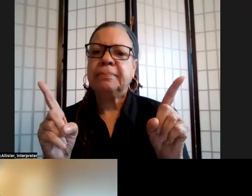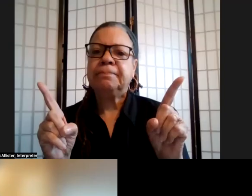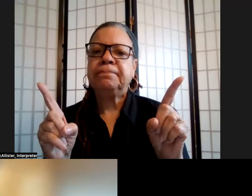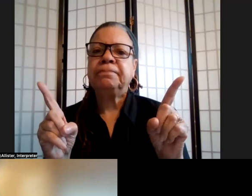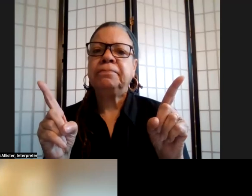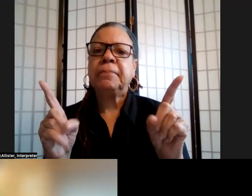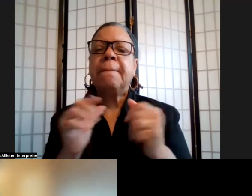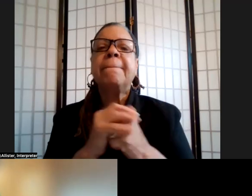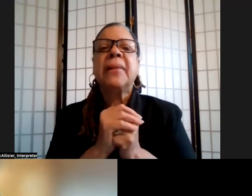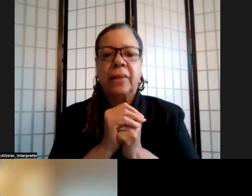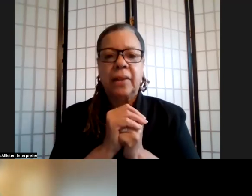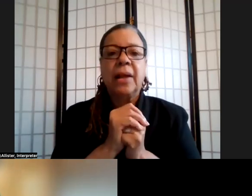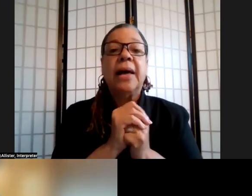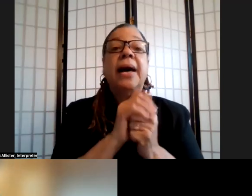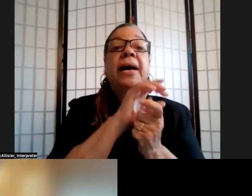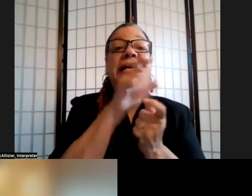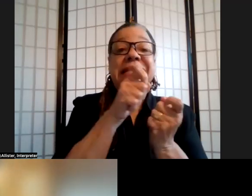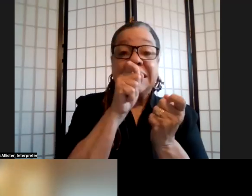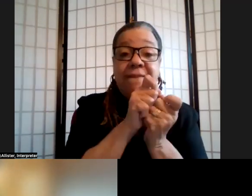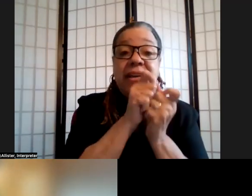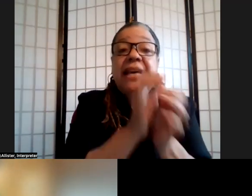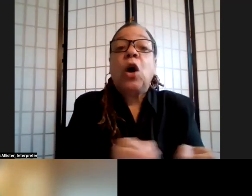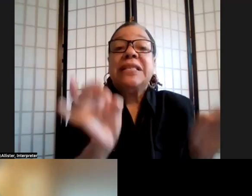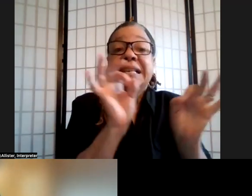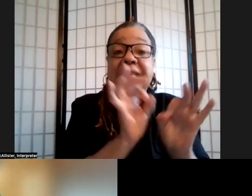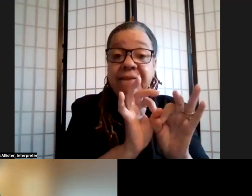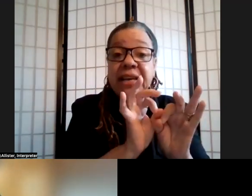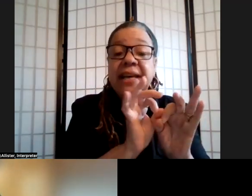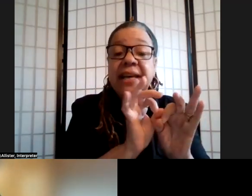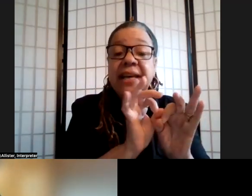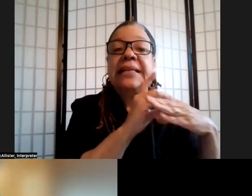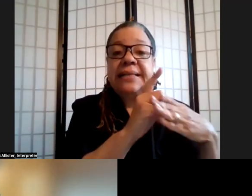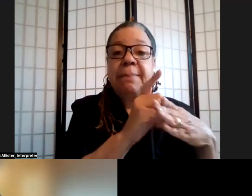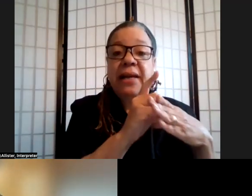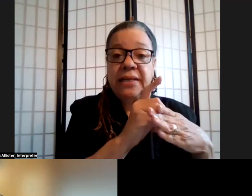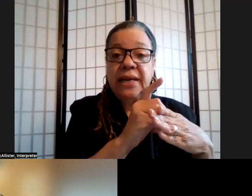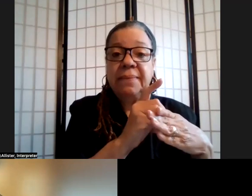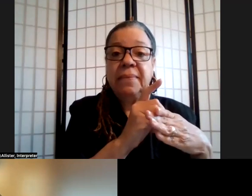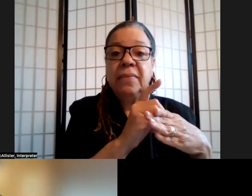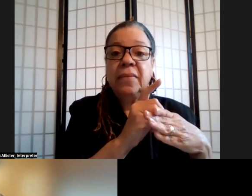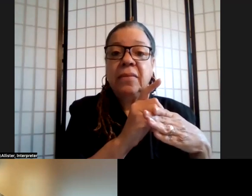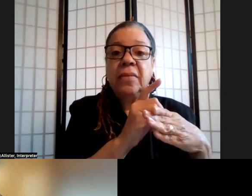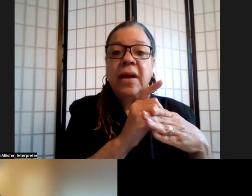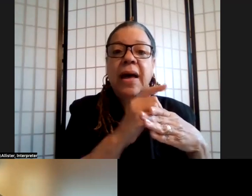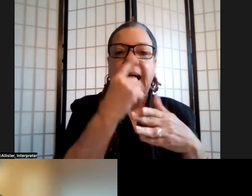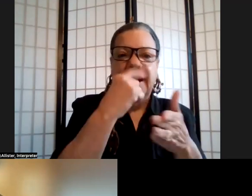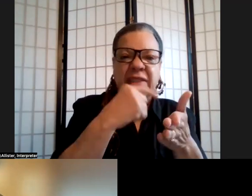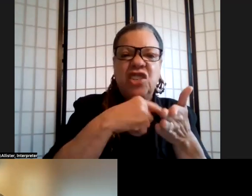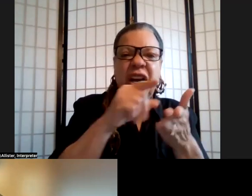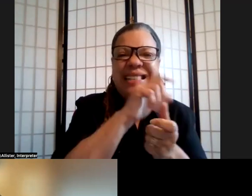So a significant disability, and I would have to look up the